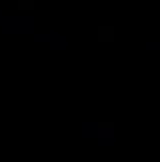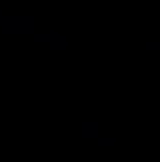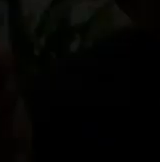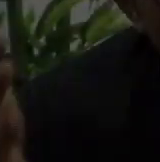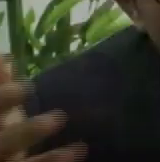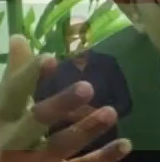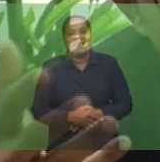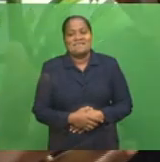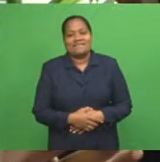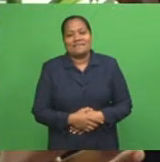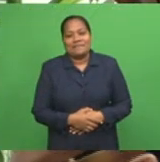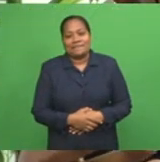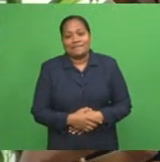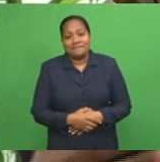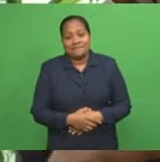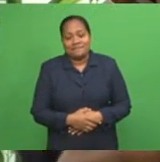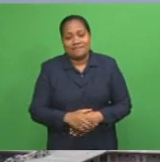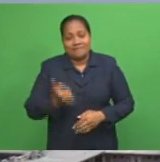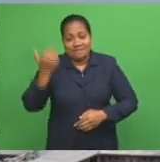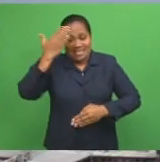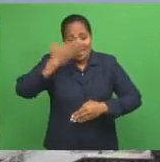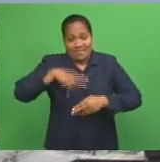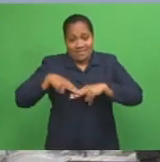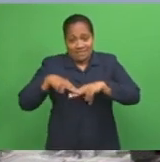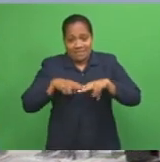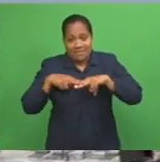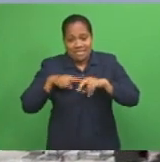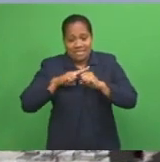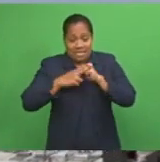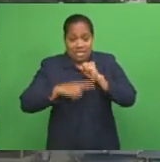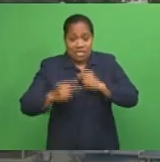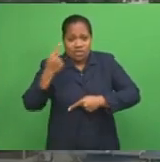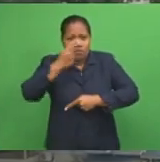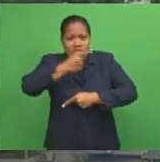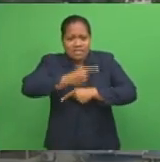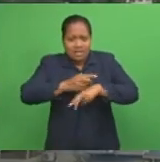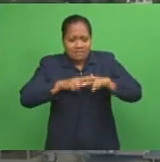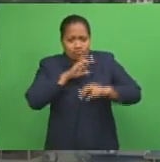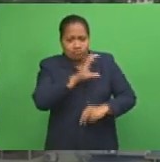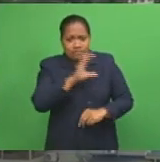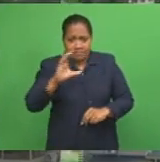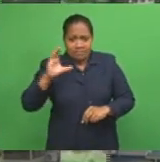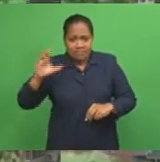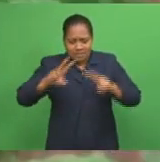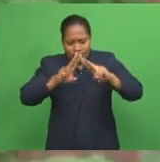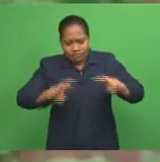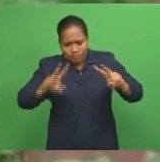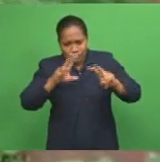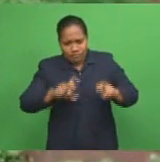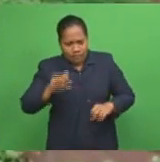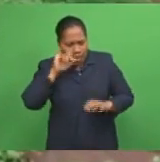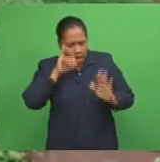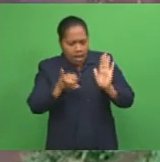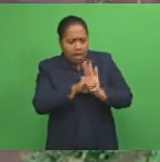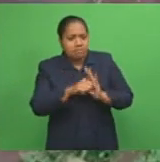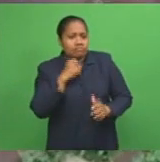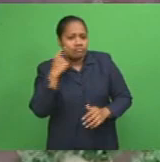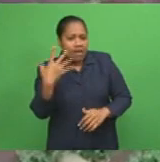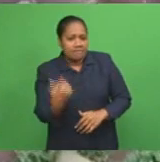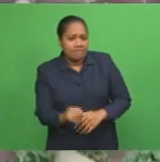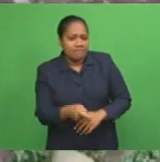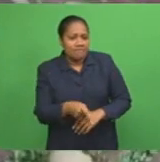hits. Good evening, Fiji. In this bulletin, FCCC investigation identifies cheating